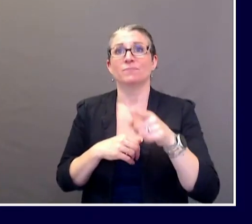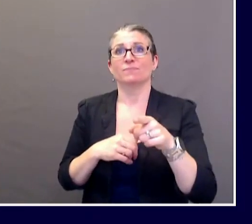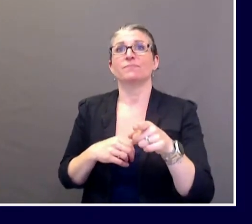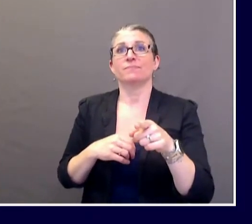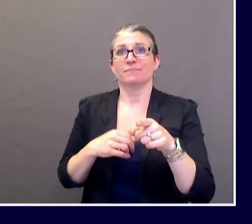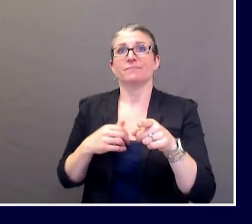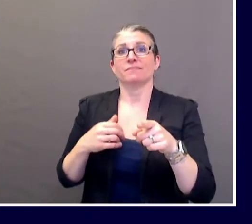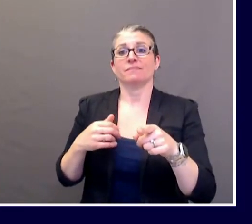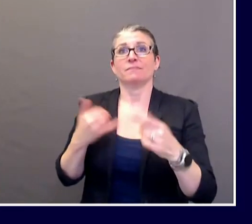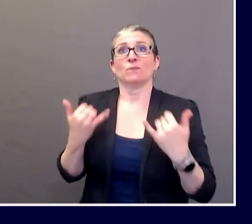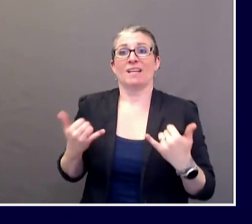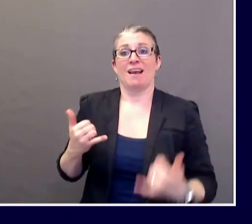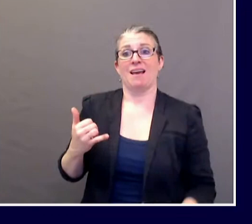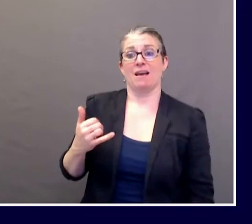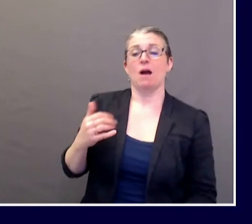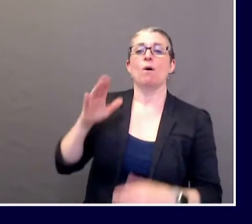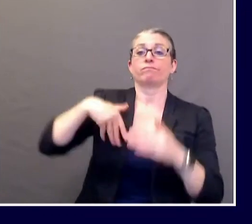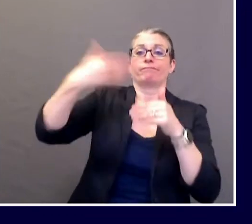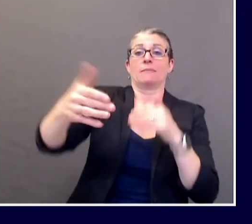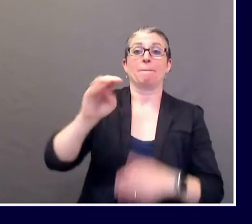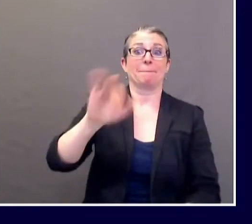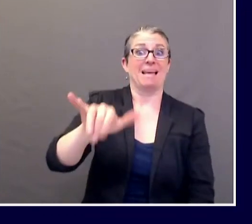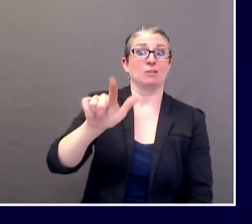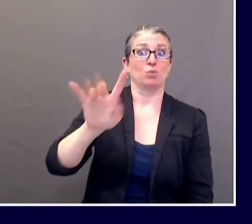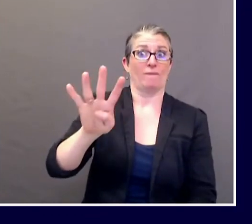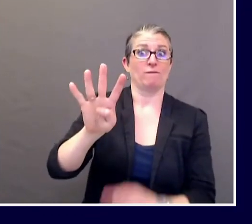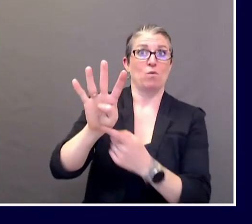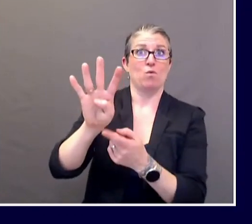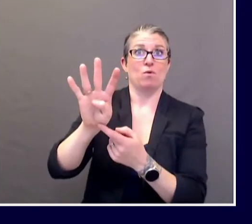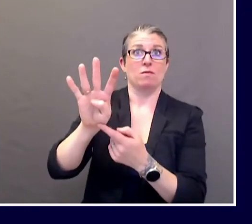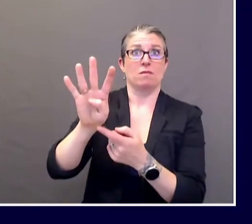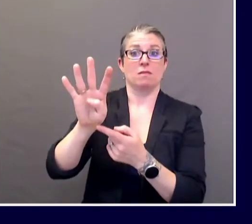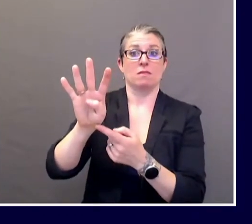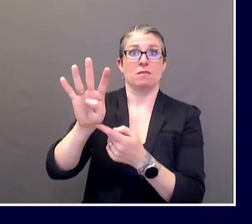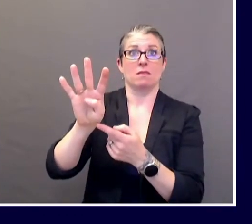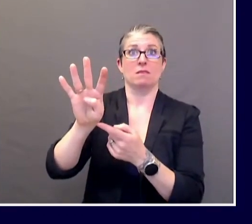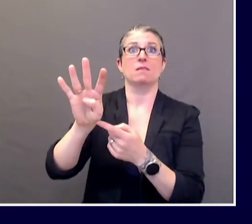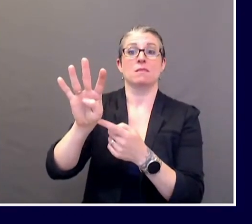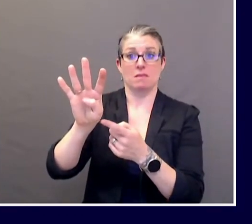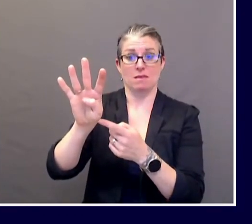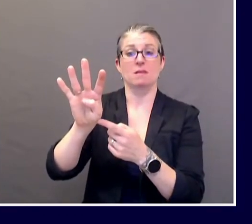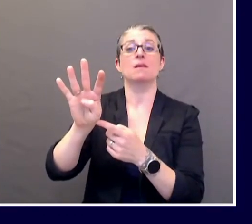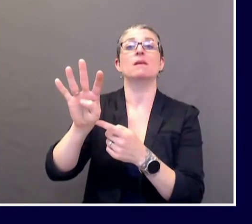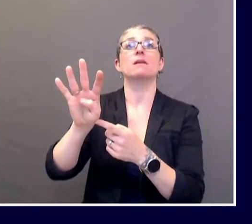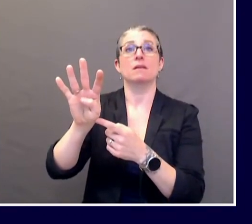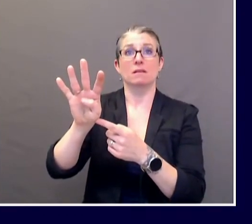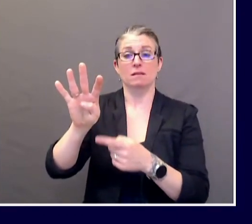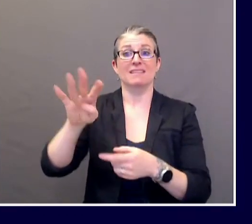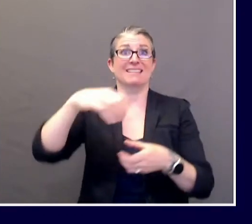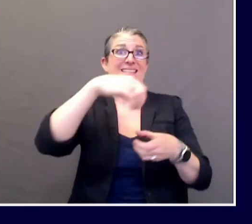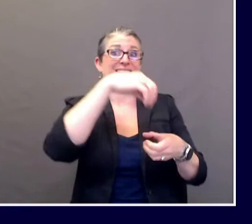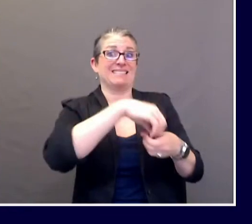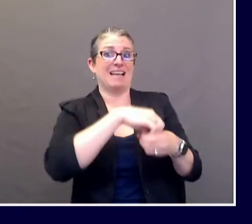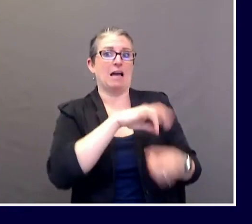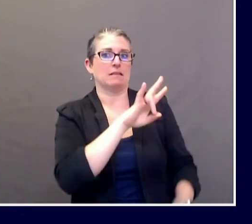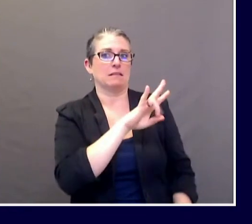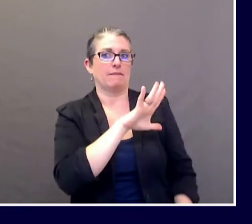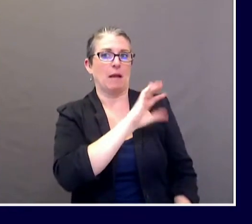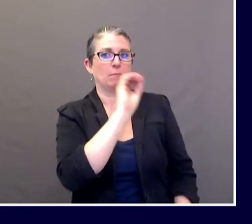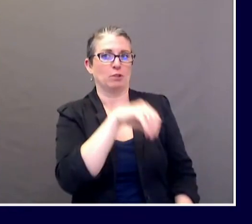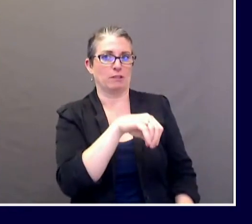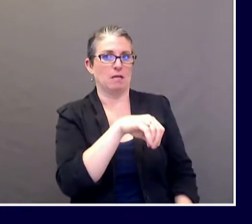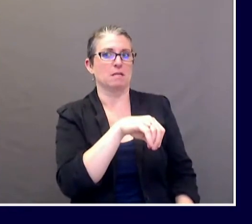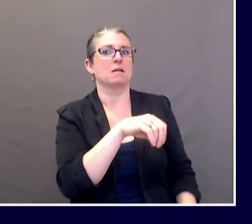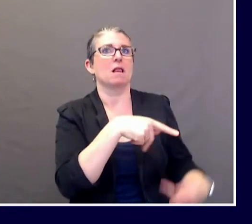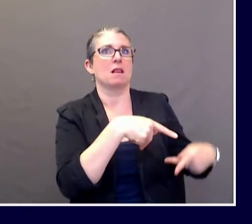you do need to have your tables 6 feet apart. So the rest of those public health protocols are remaining intact. But